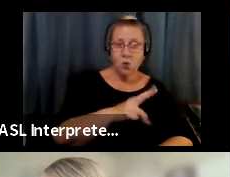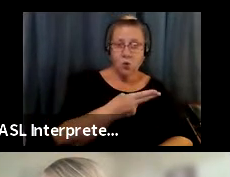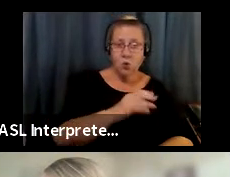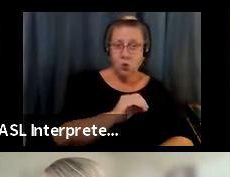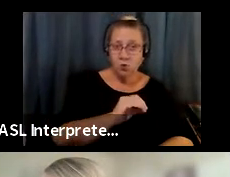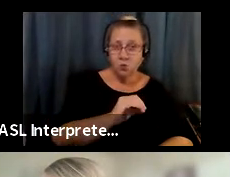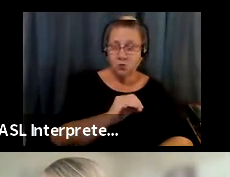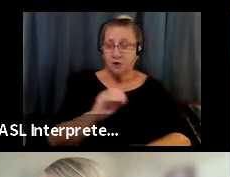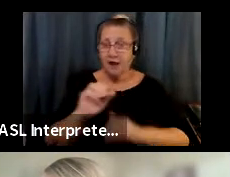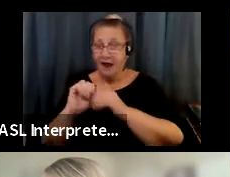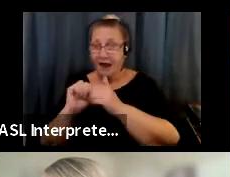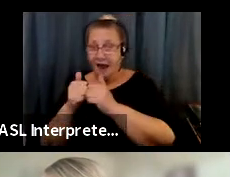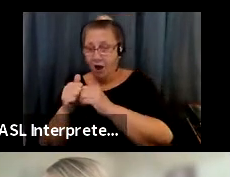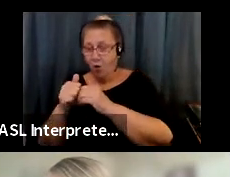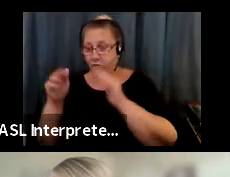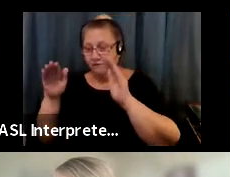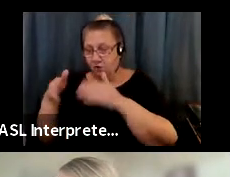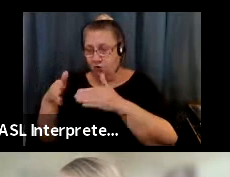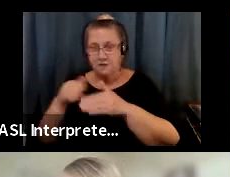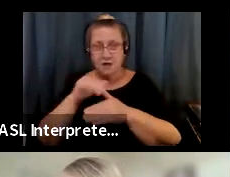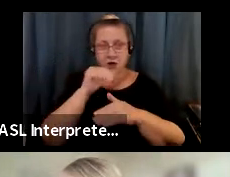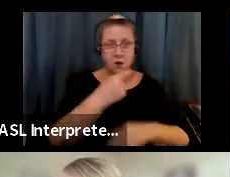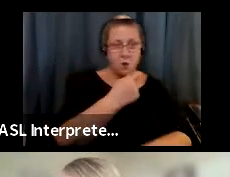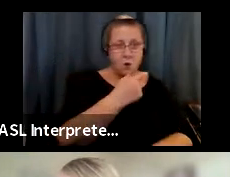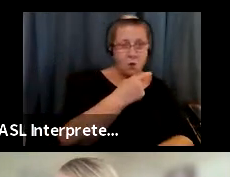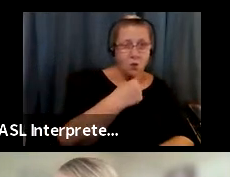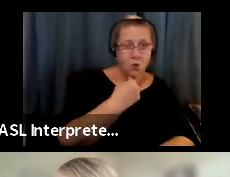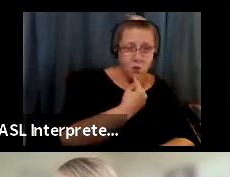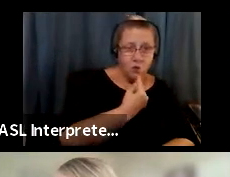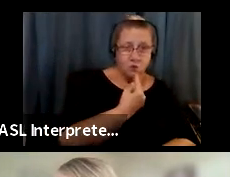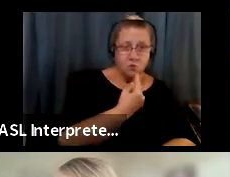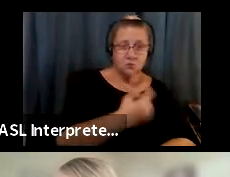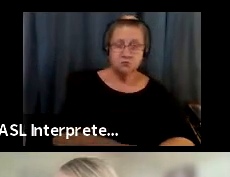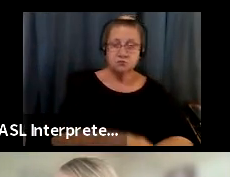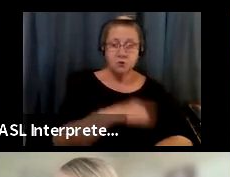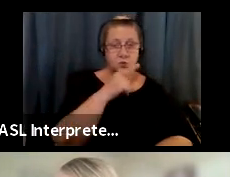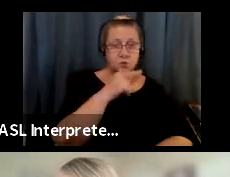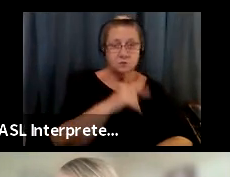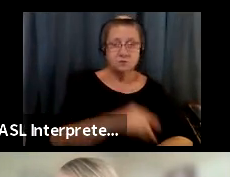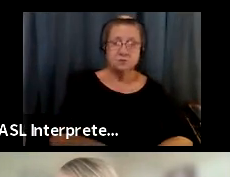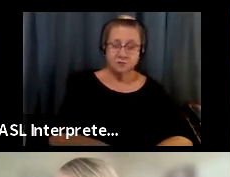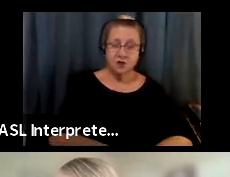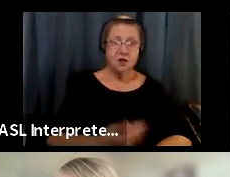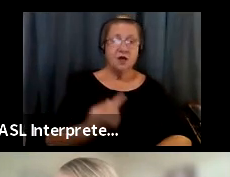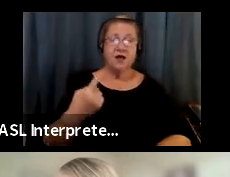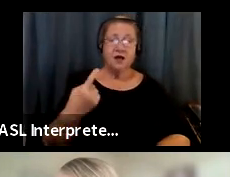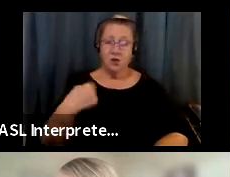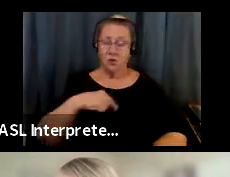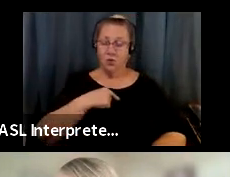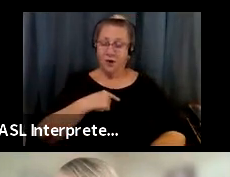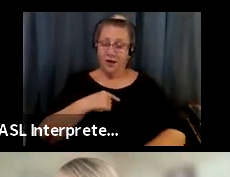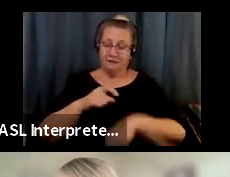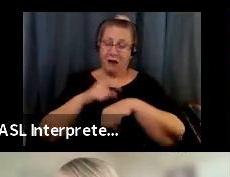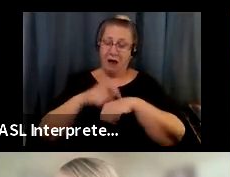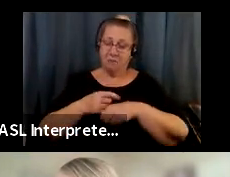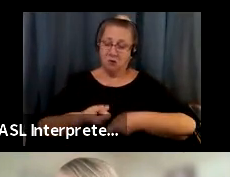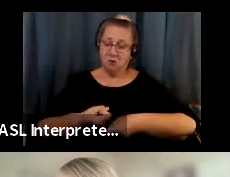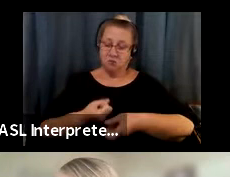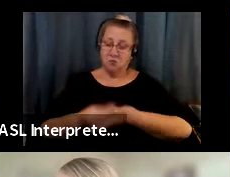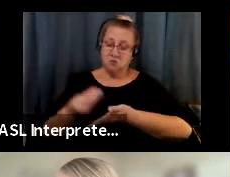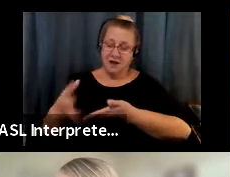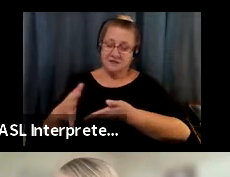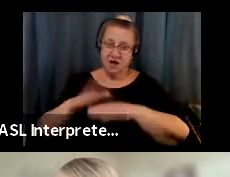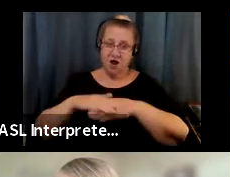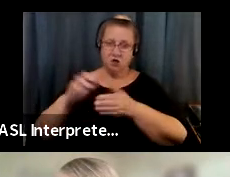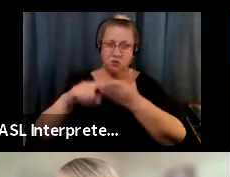we were all really focused on the mechanics of distribution and the logistics of it, it felt like we spent a lot of time focusing on research